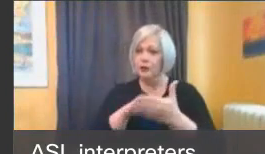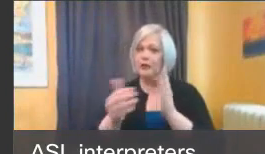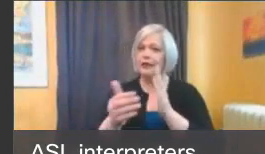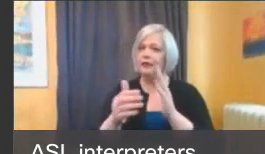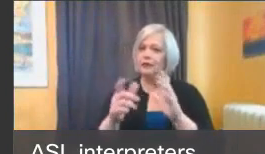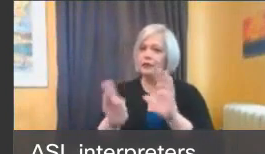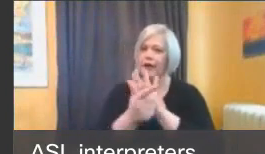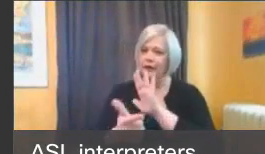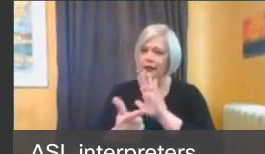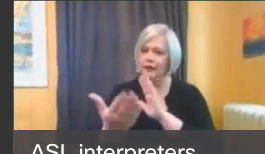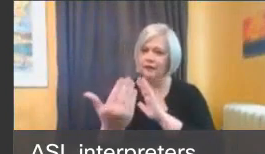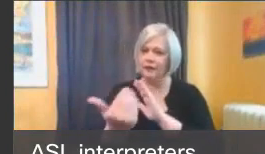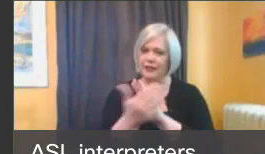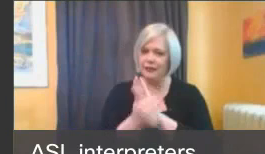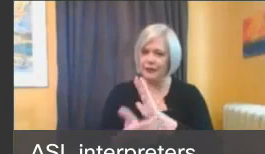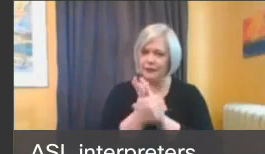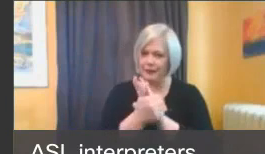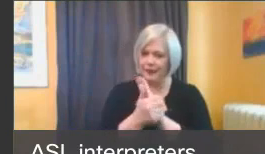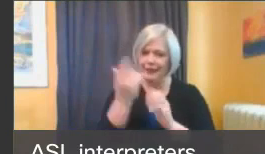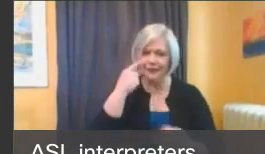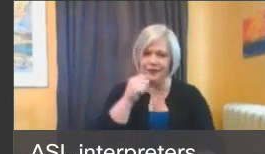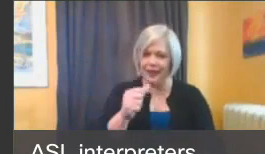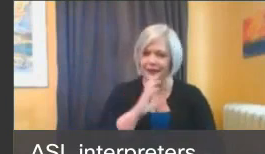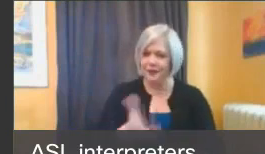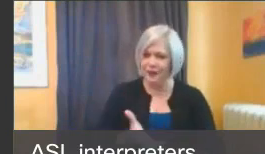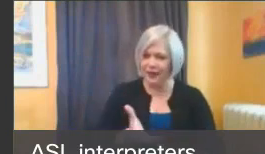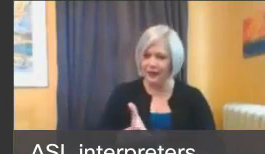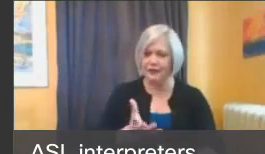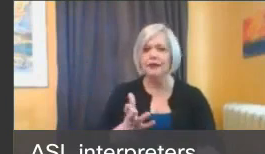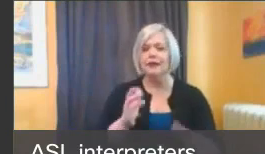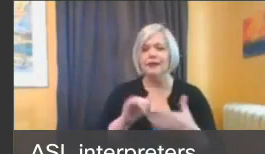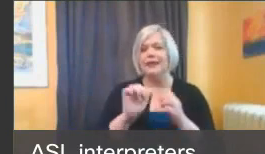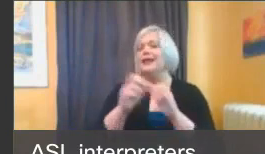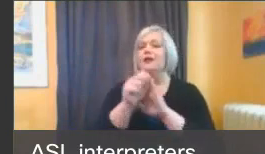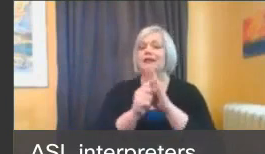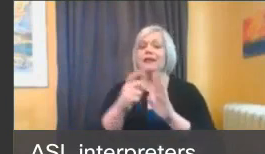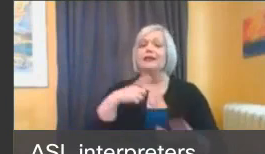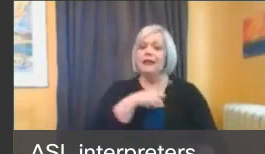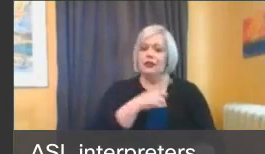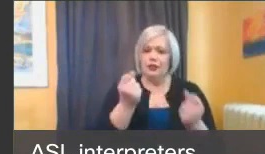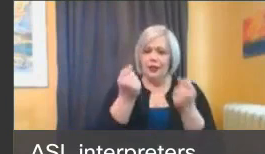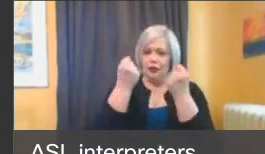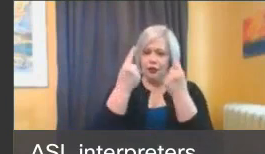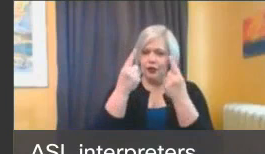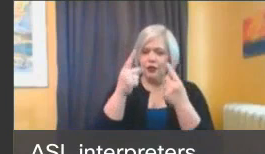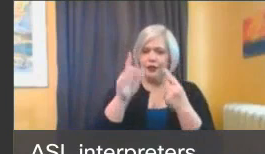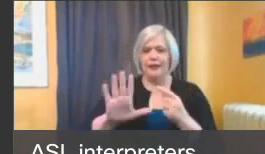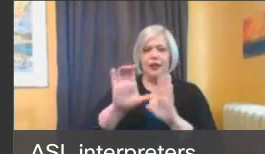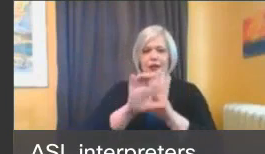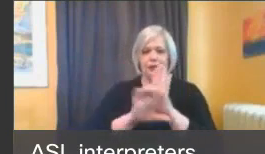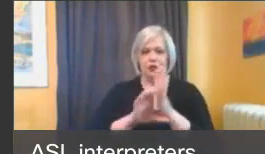Amendment. If not, then it was fine, at least as how state legislatures understood their